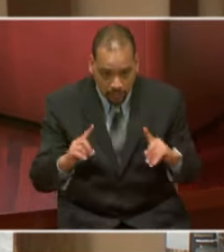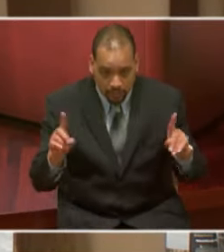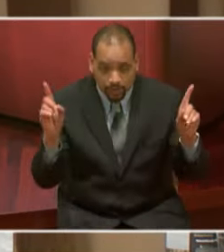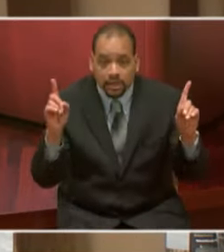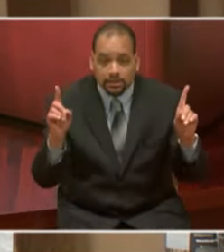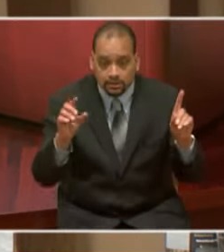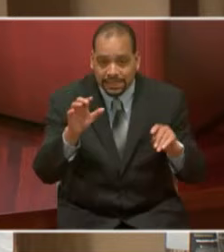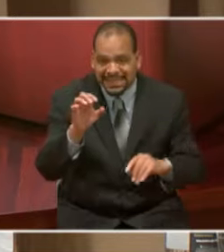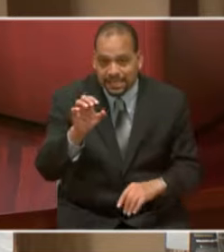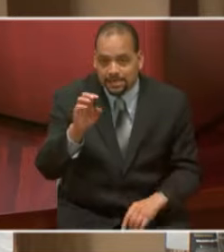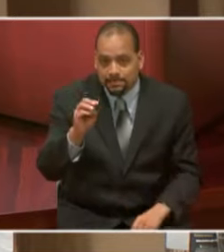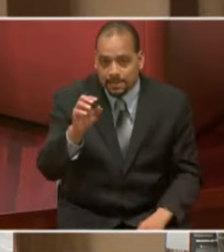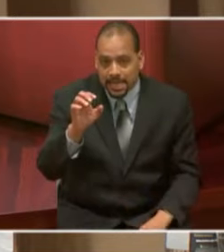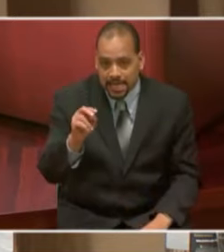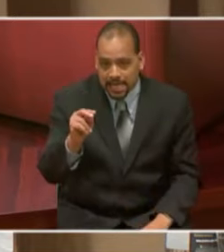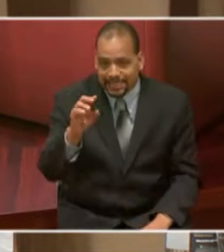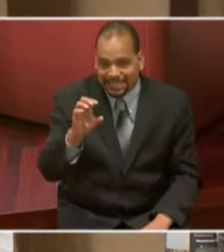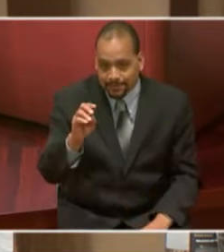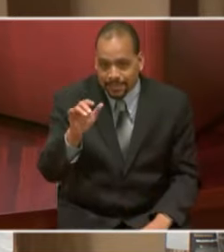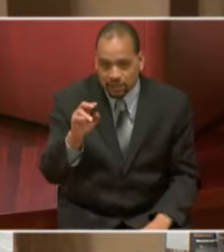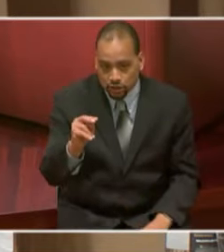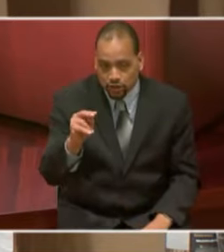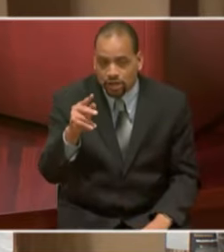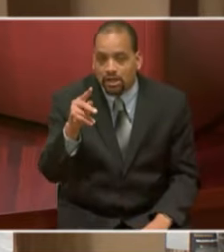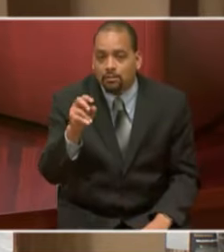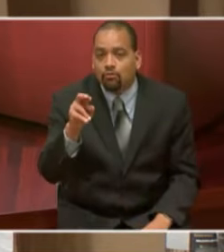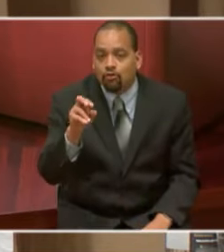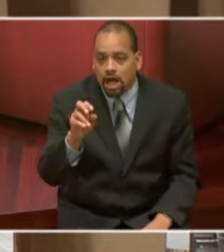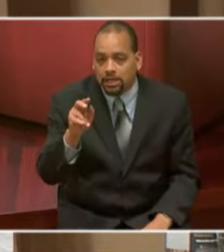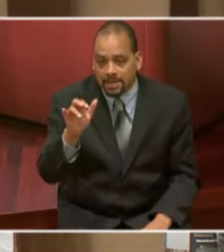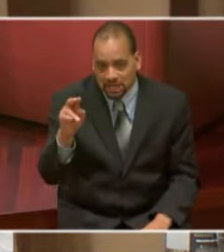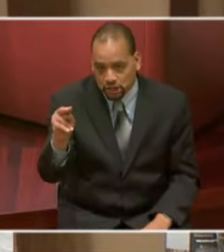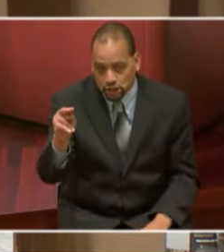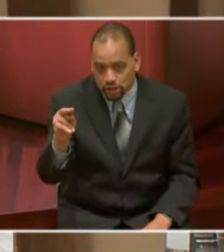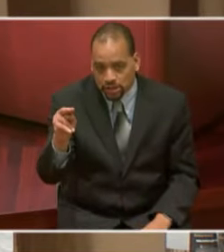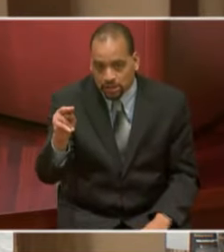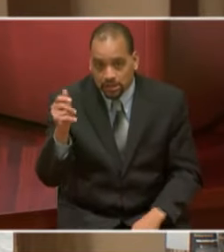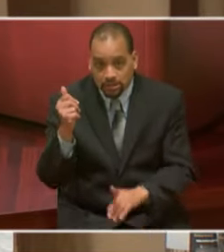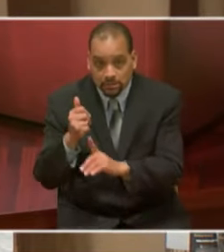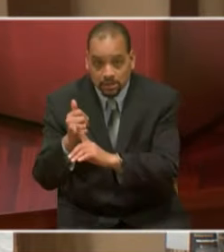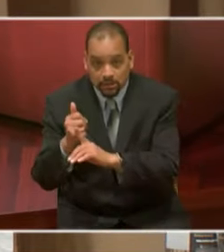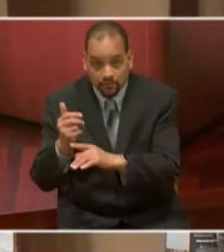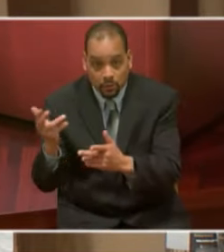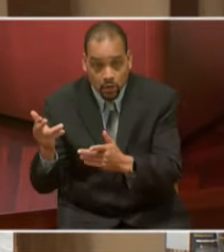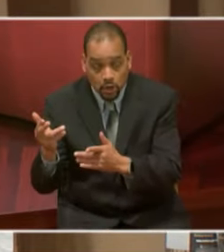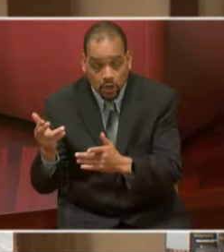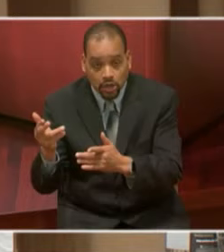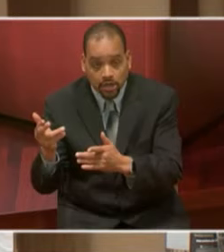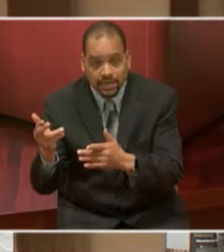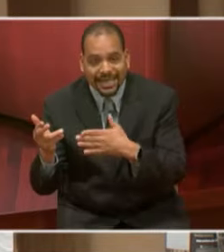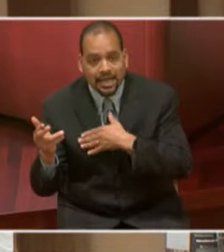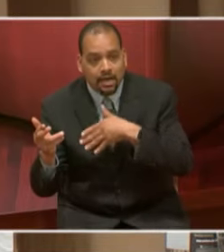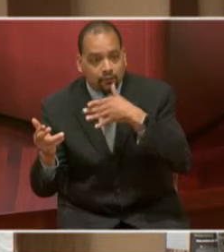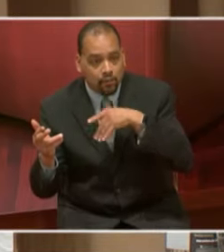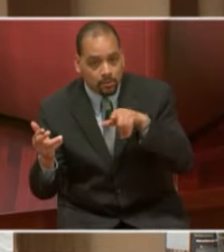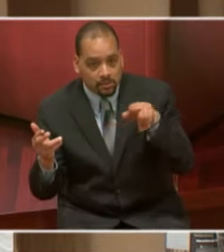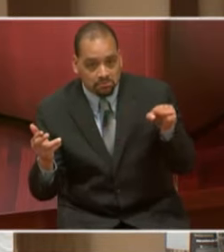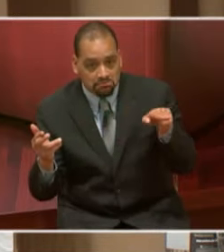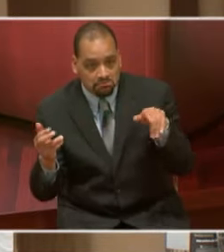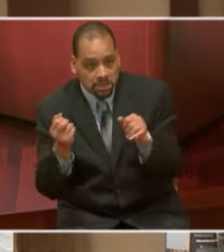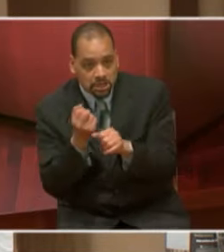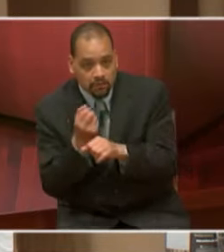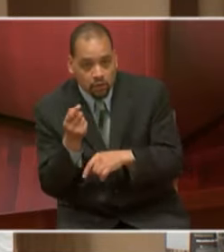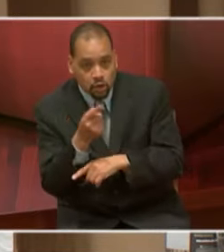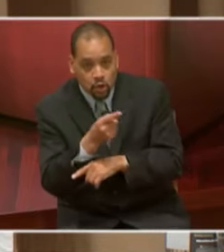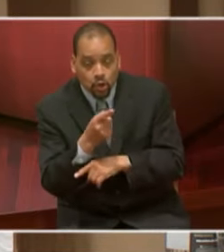way. Our thoughts, the way we live. See, sometimes in America, I think we're afraid to say, I'm